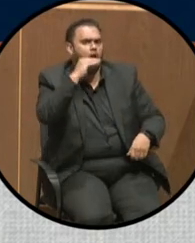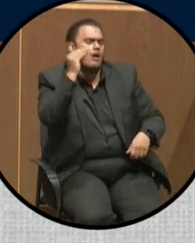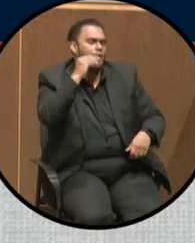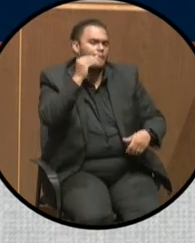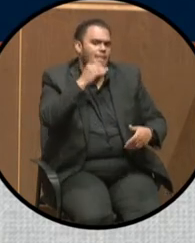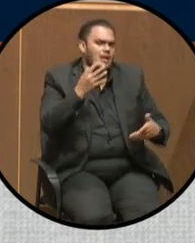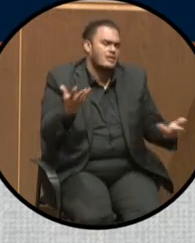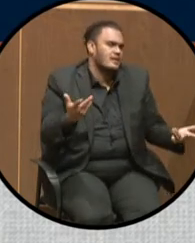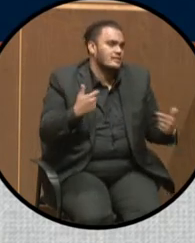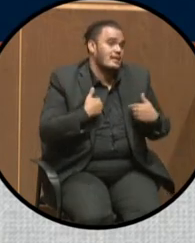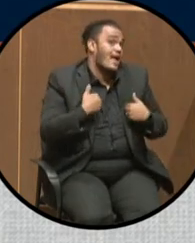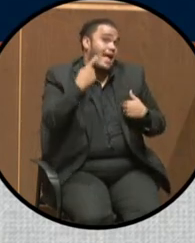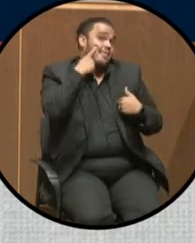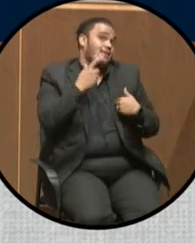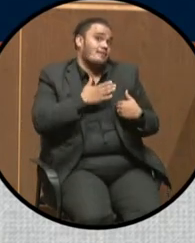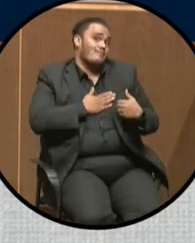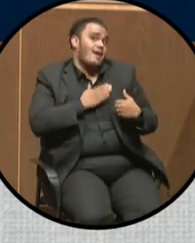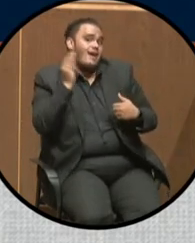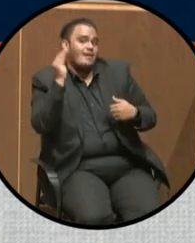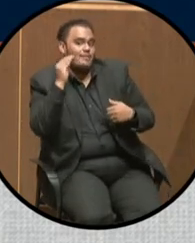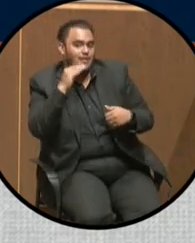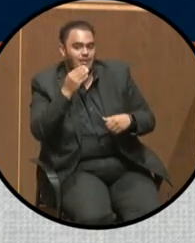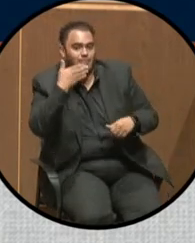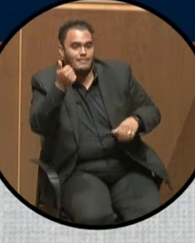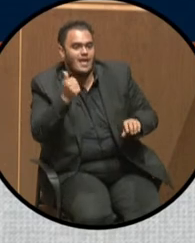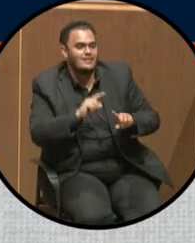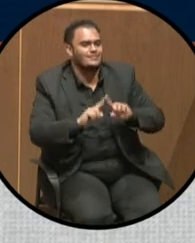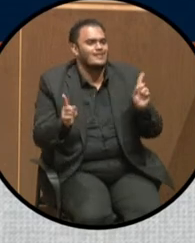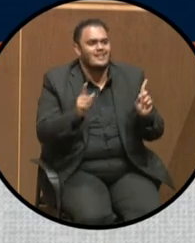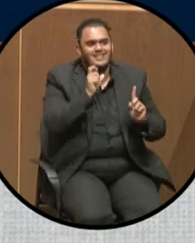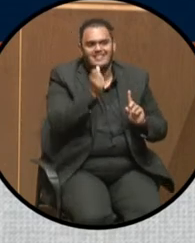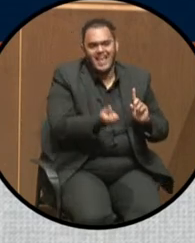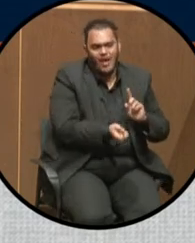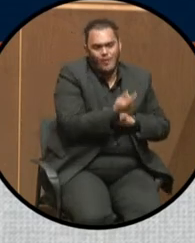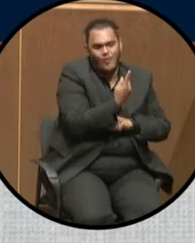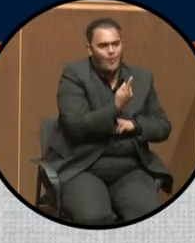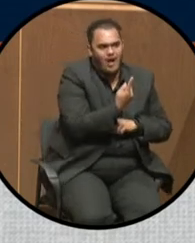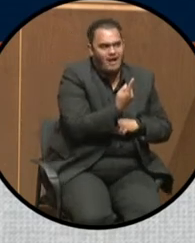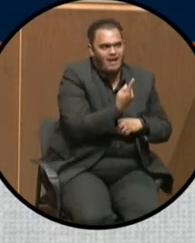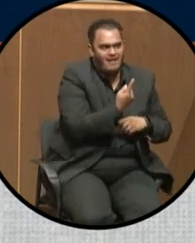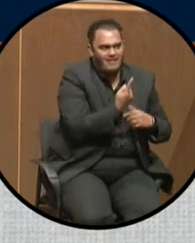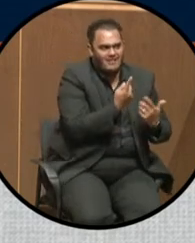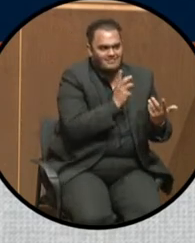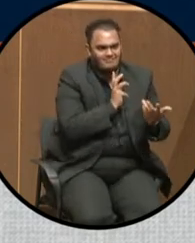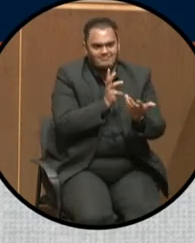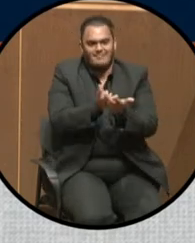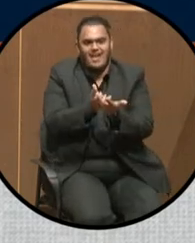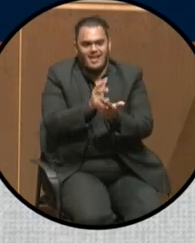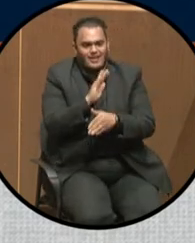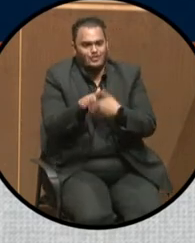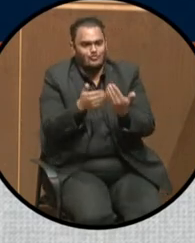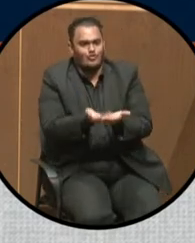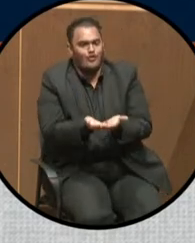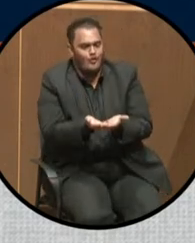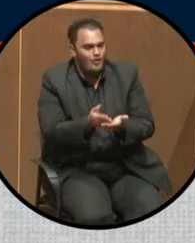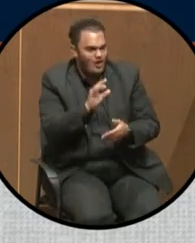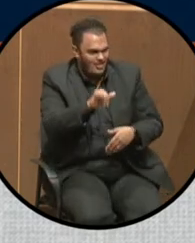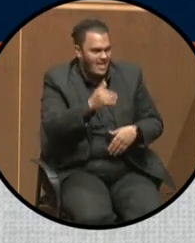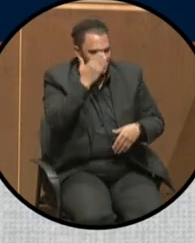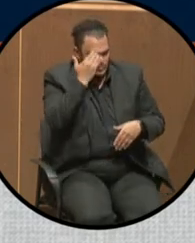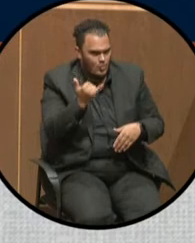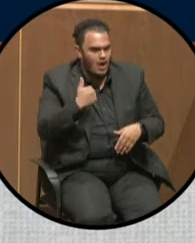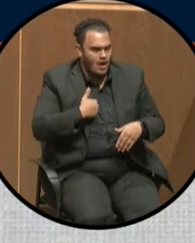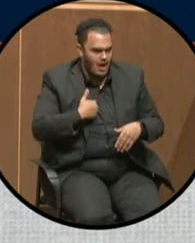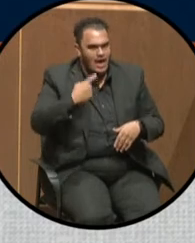you could, you know, I probably think my opinion is the best, but there is not one, you know, shoe that fits everyone. That's why I think masks should be